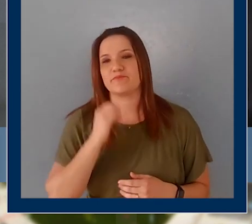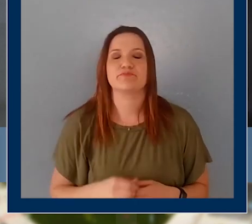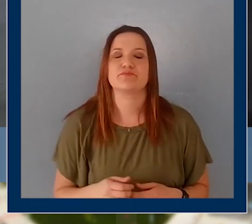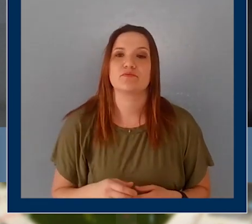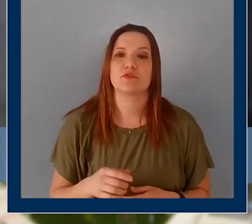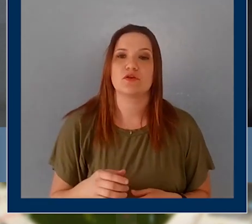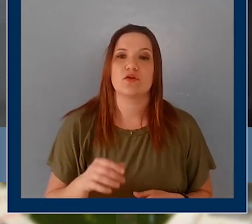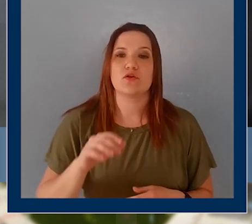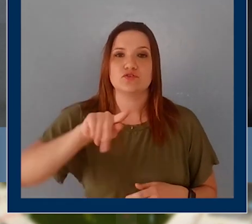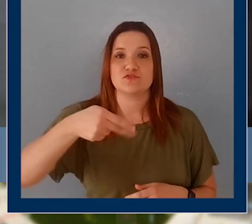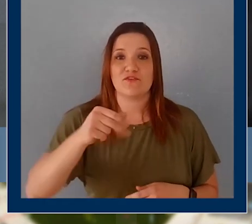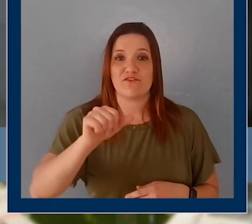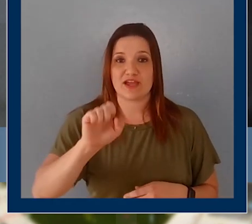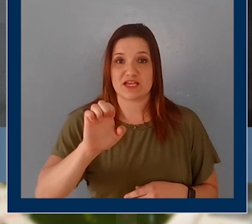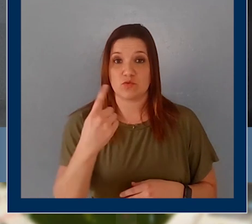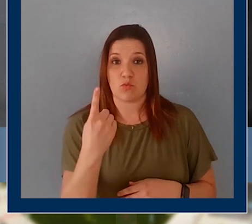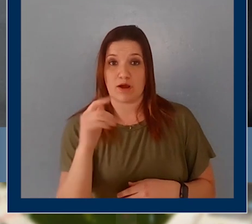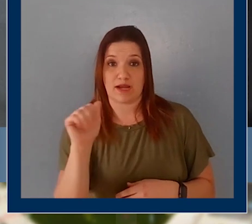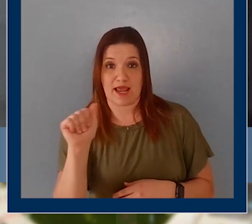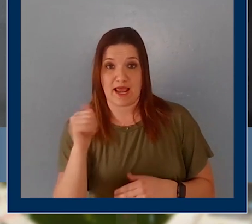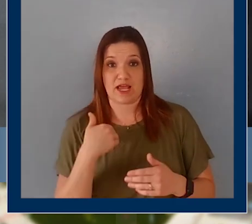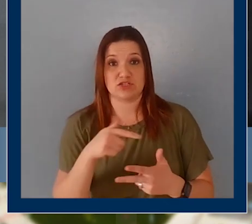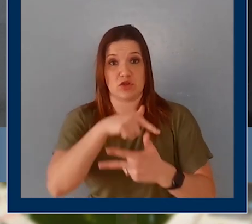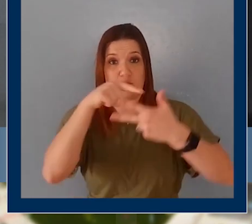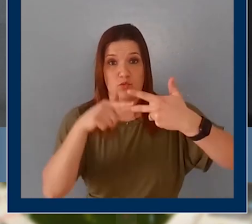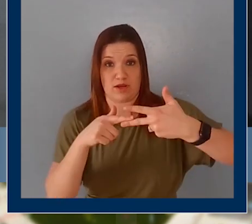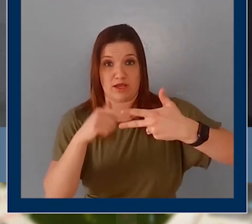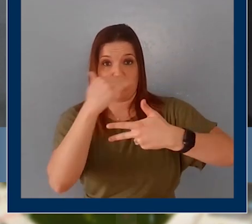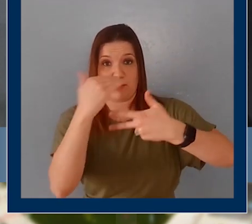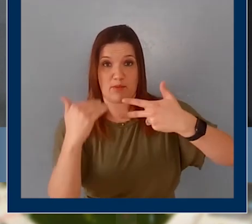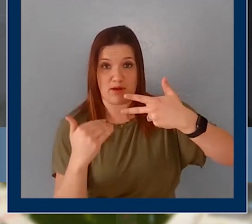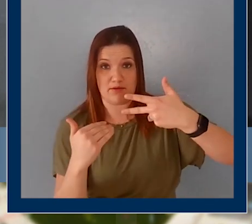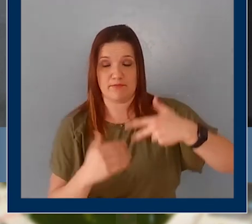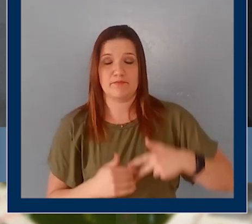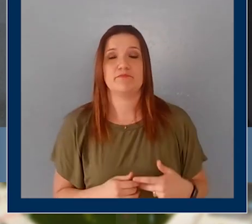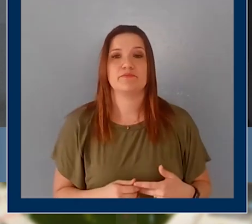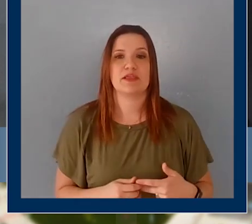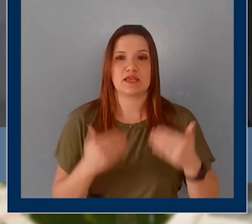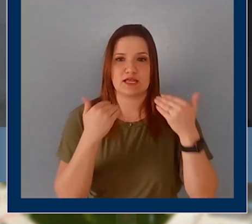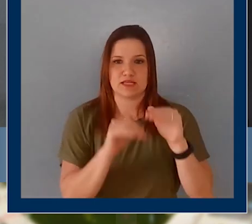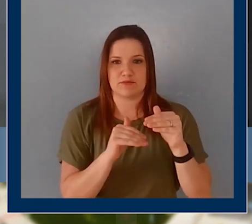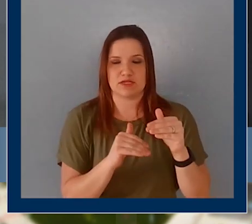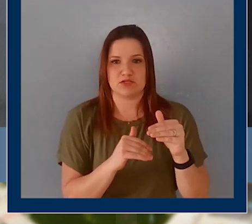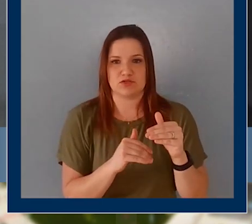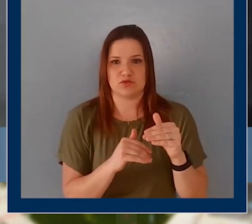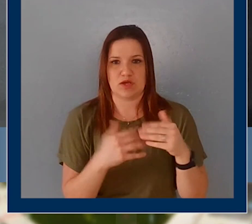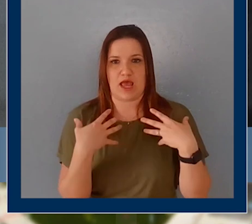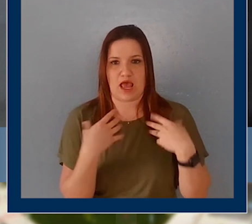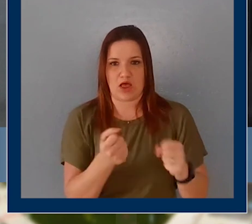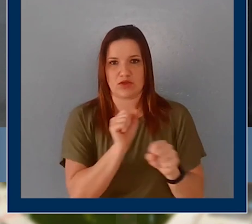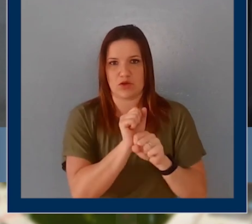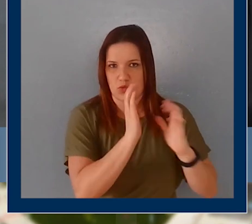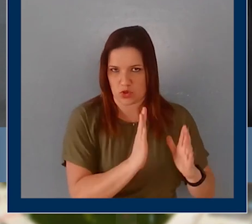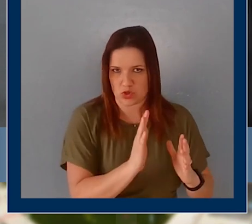phase 1A, phase 1B, phase 1C. I think it ends with, phase